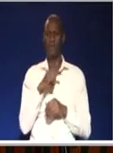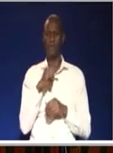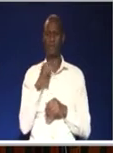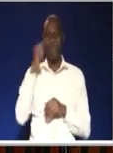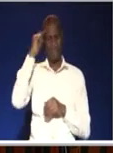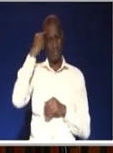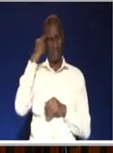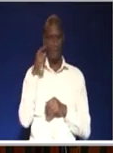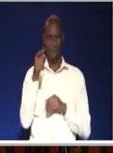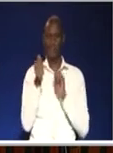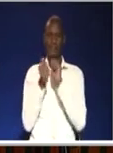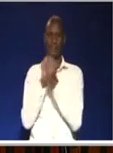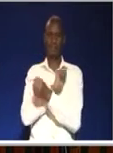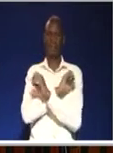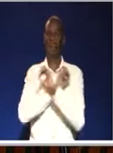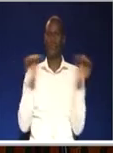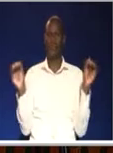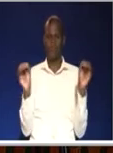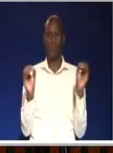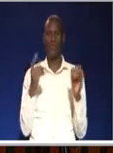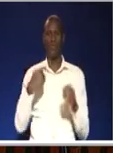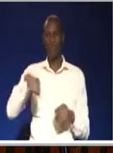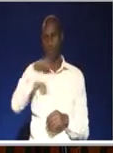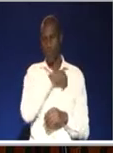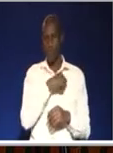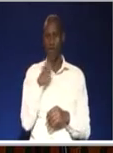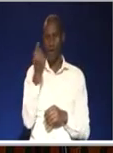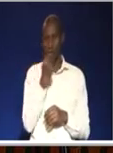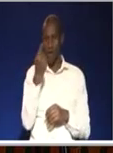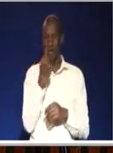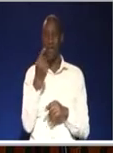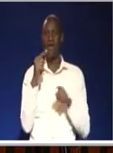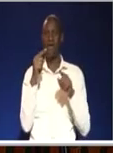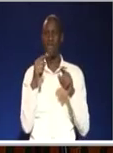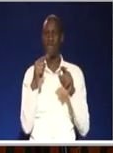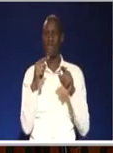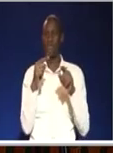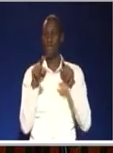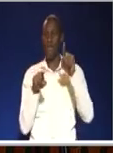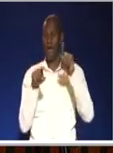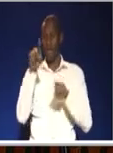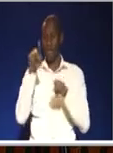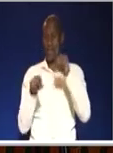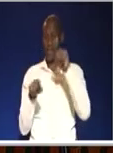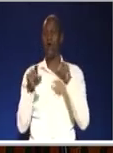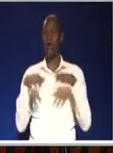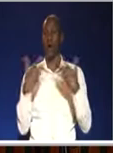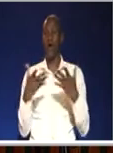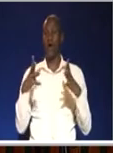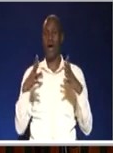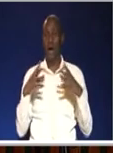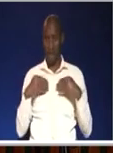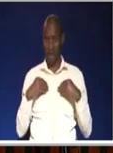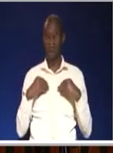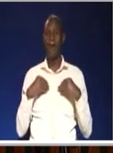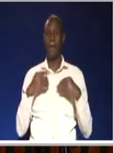changing, and we are only going to vary, or we are allowing the